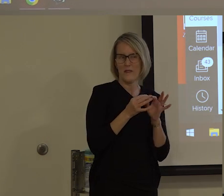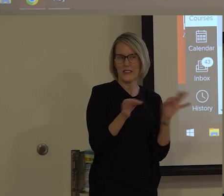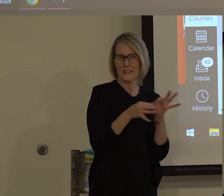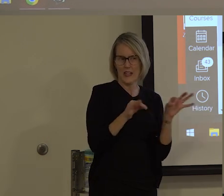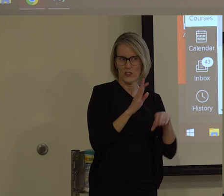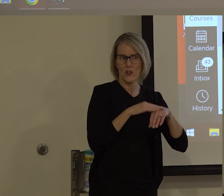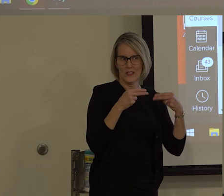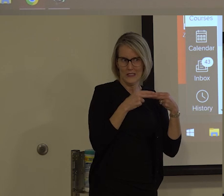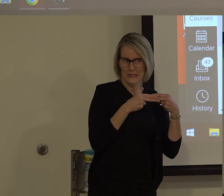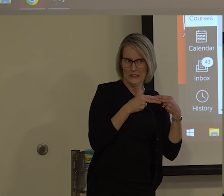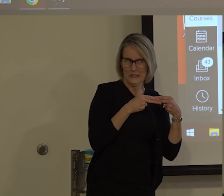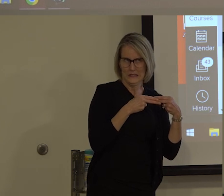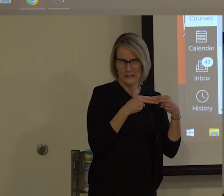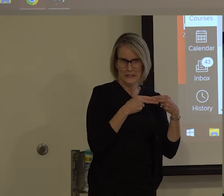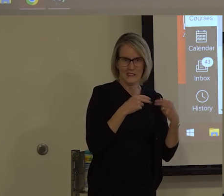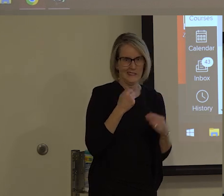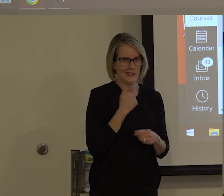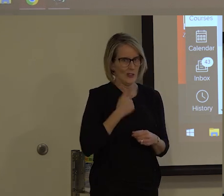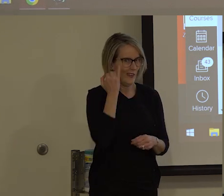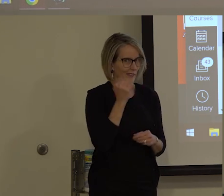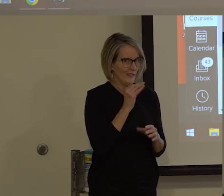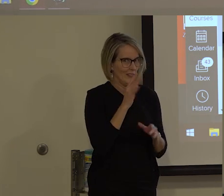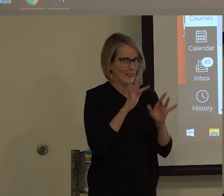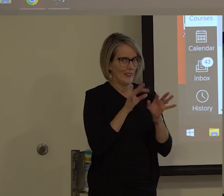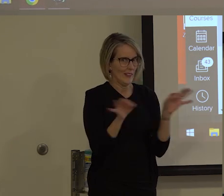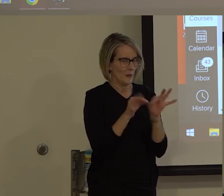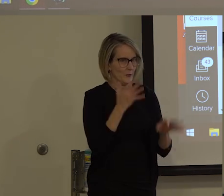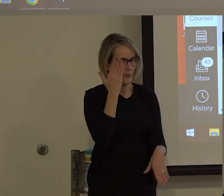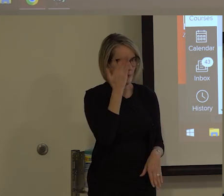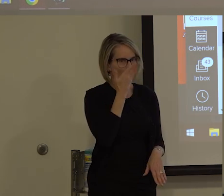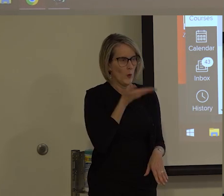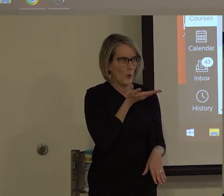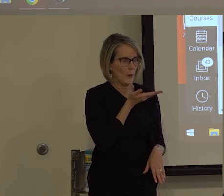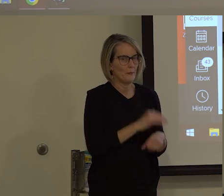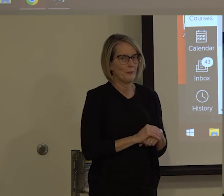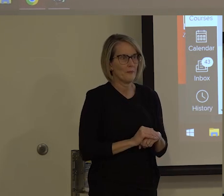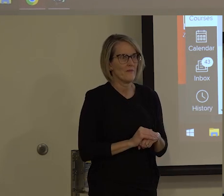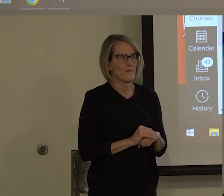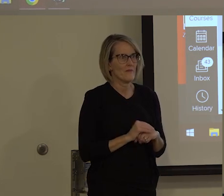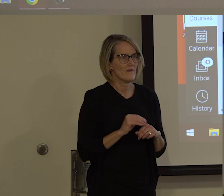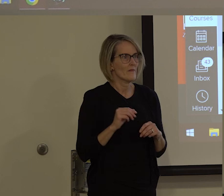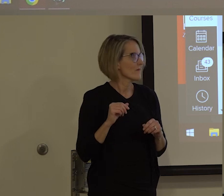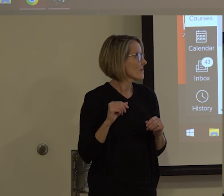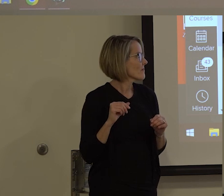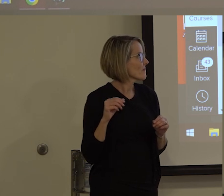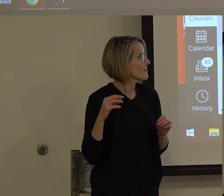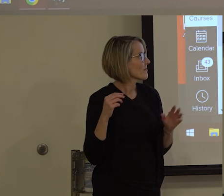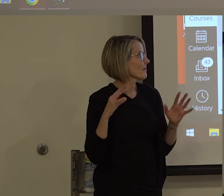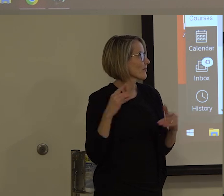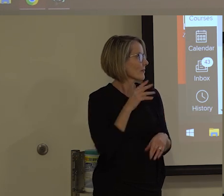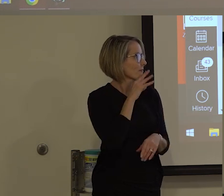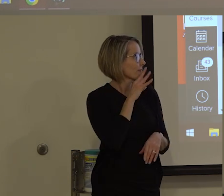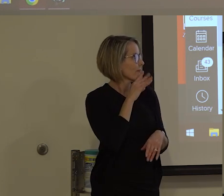If I don't have the captions on it, I apologize. Hopefully we can hear it. Salut, je m'appelle Claire. Salut,